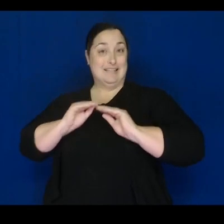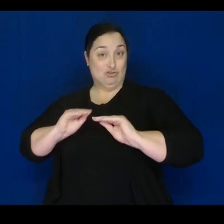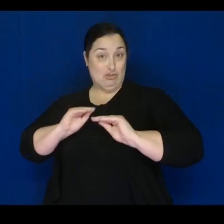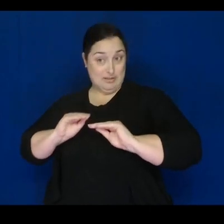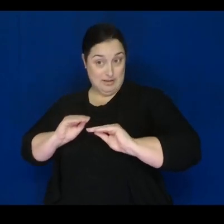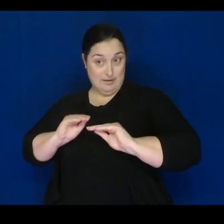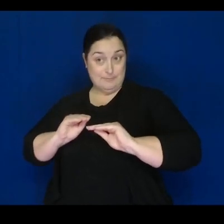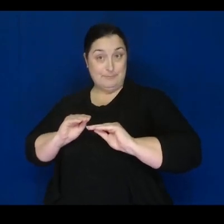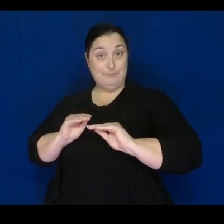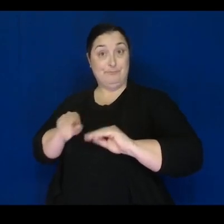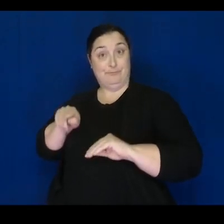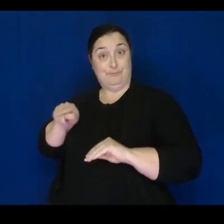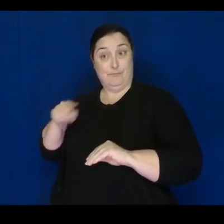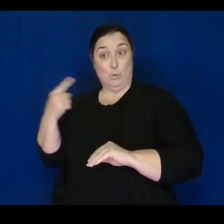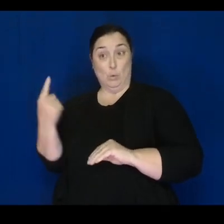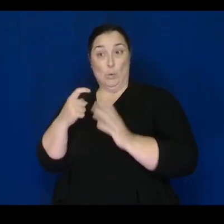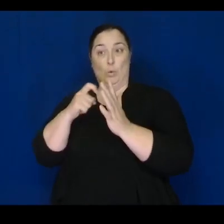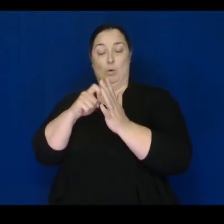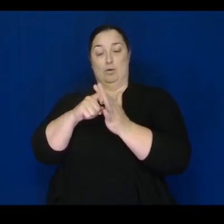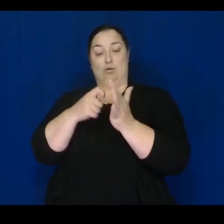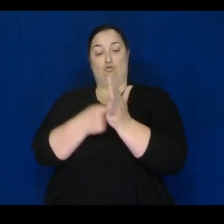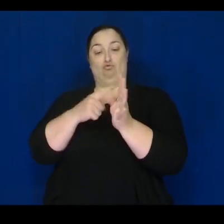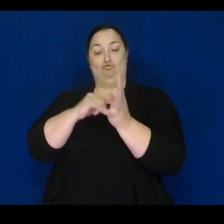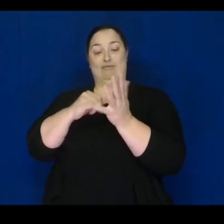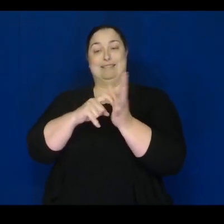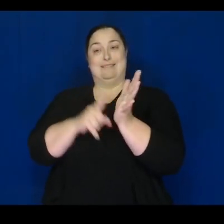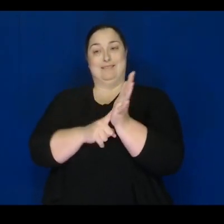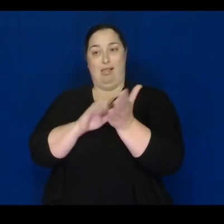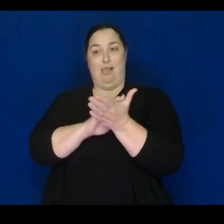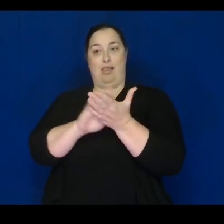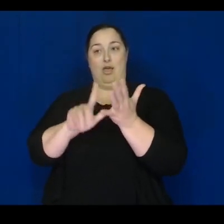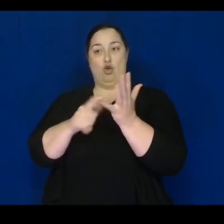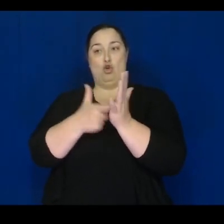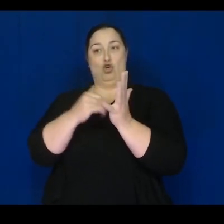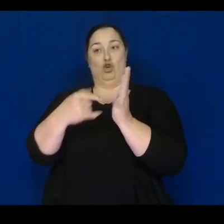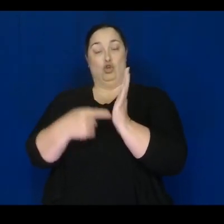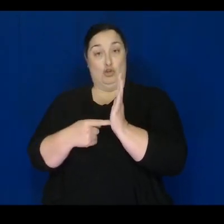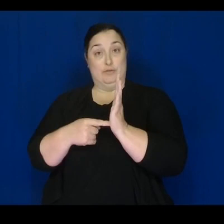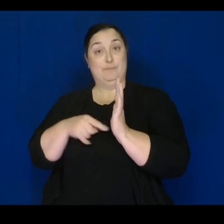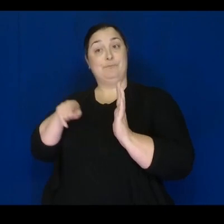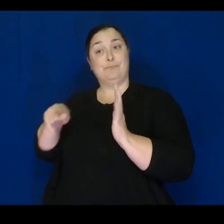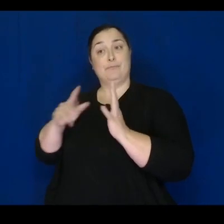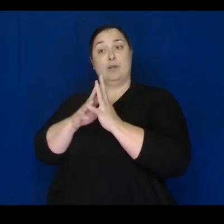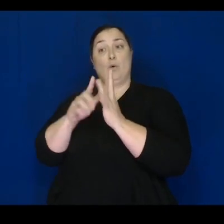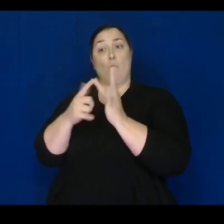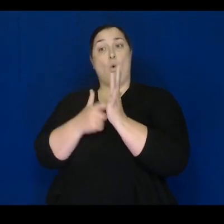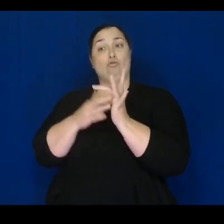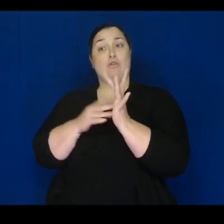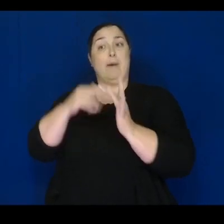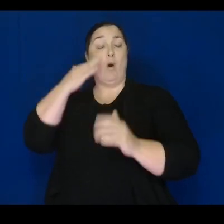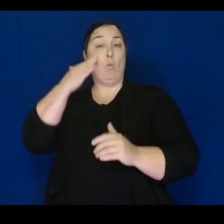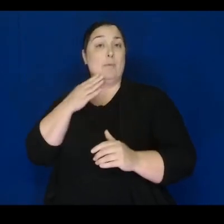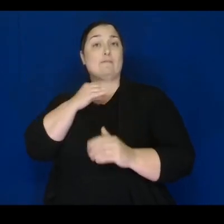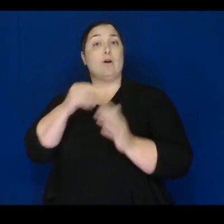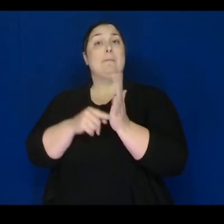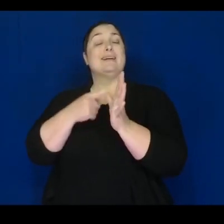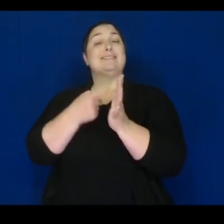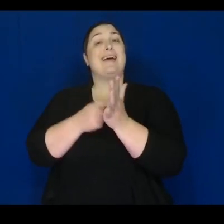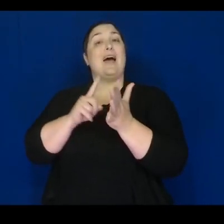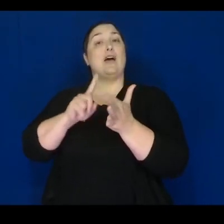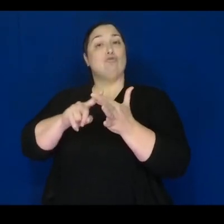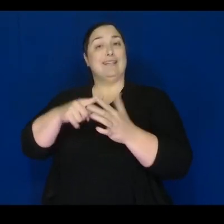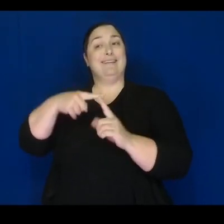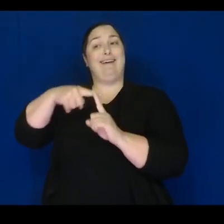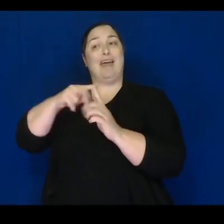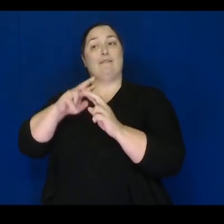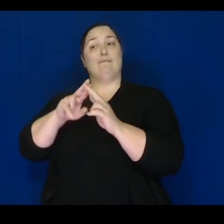arts educator, the extraordinary Krystal Hurst. Krystal is a Worimi woman from Taree and Foster of